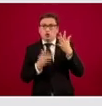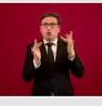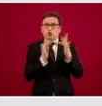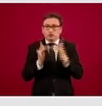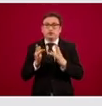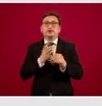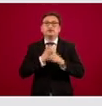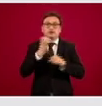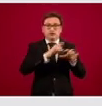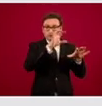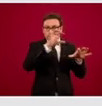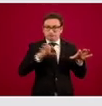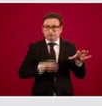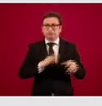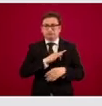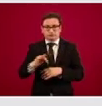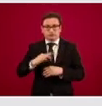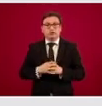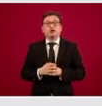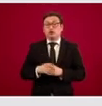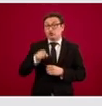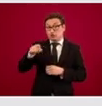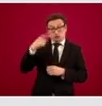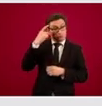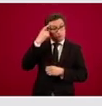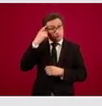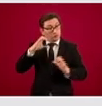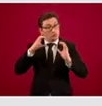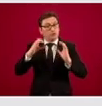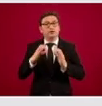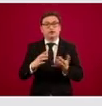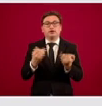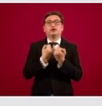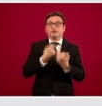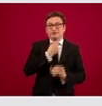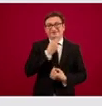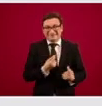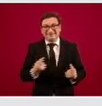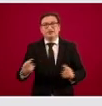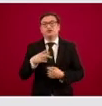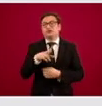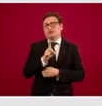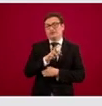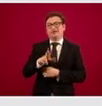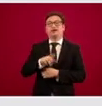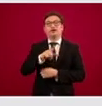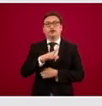have COVID-19 related courses, a directory of